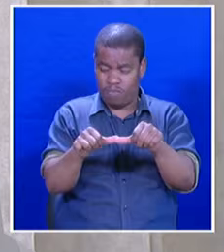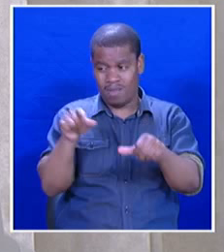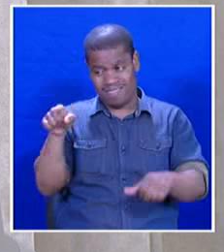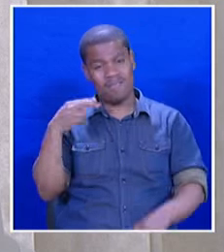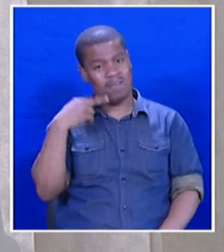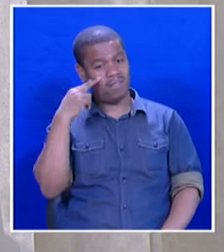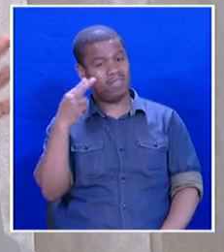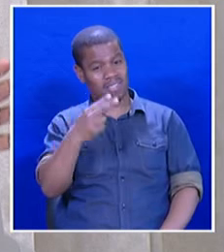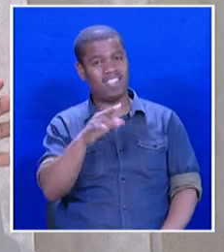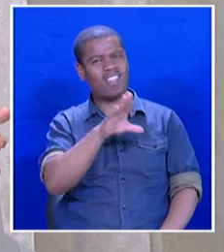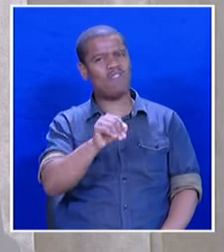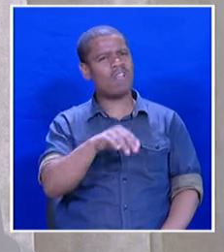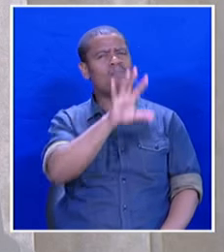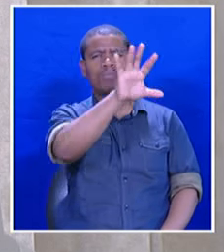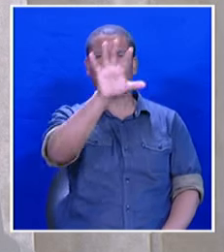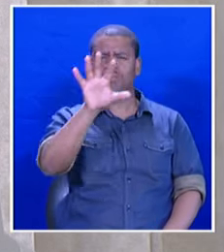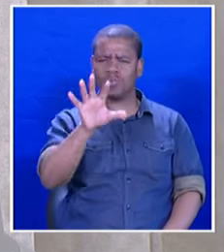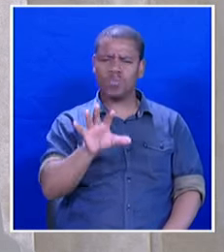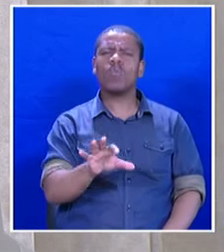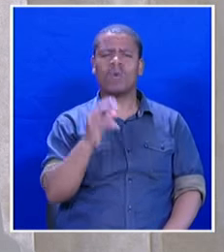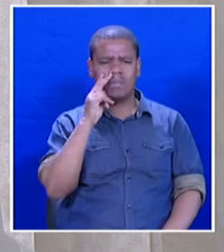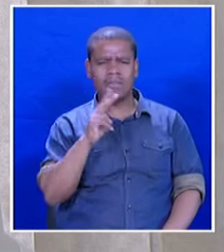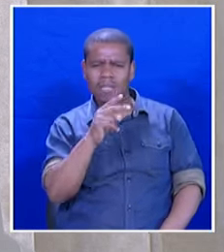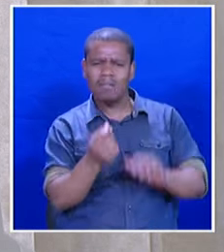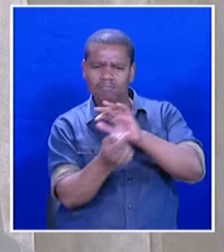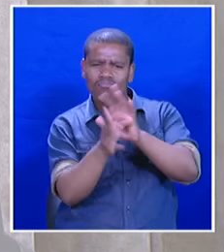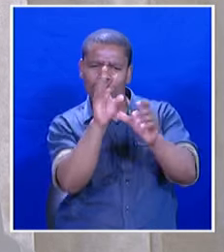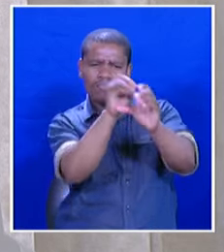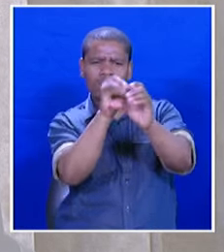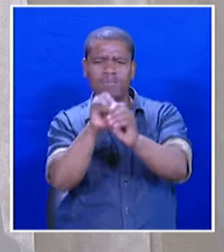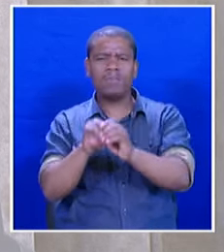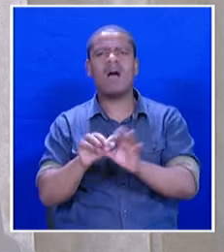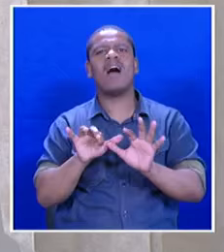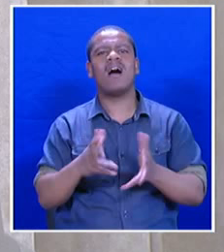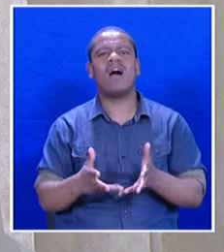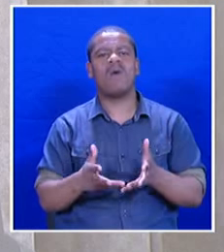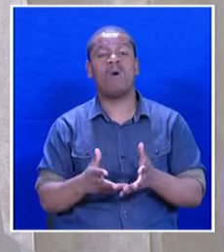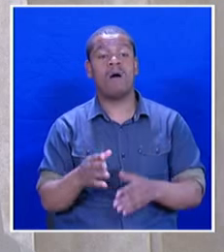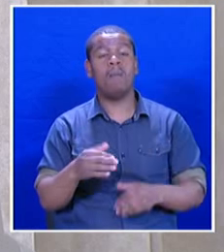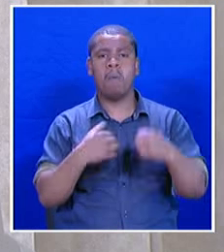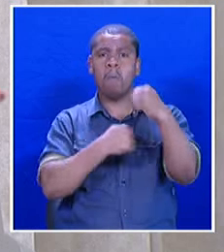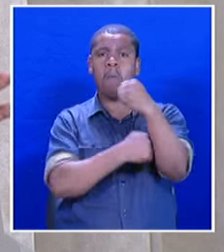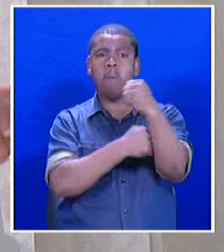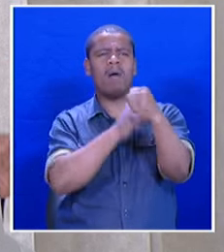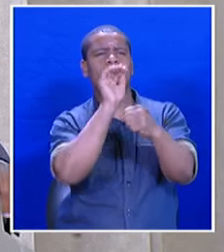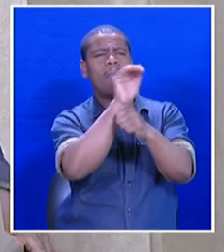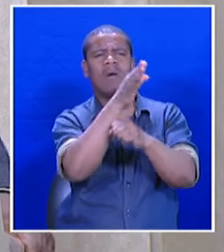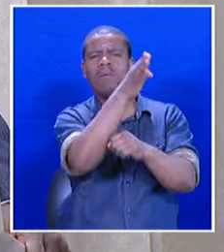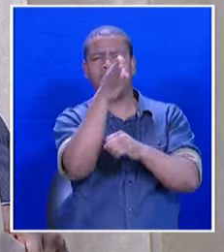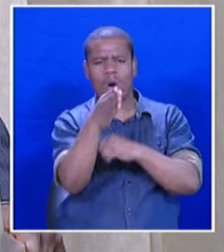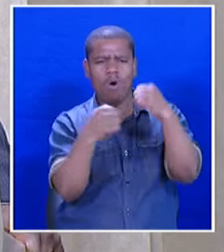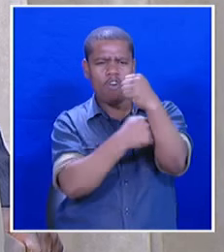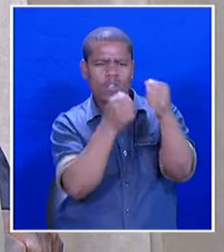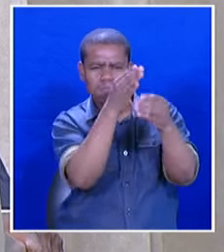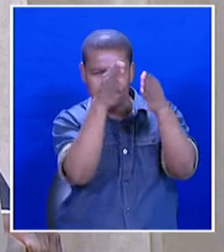across the African continent. We have embassies strewn right throughout a number of countries in